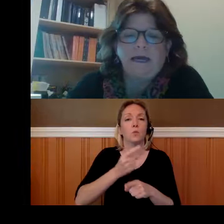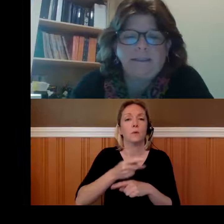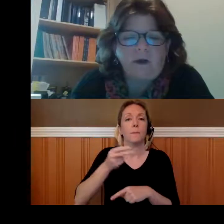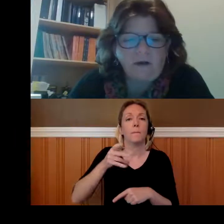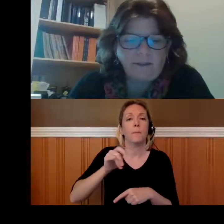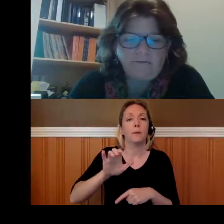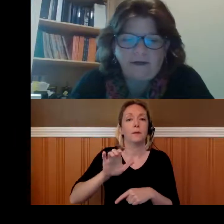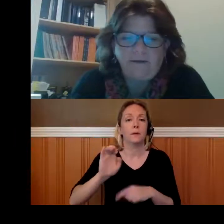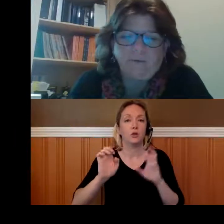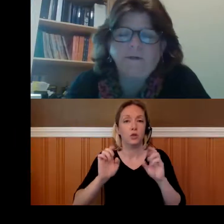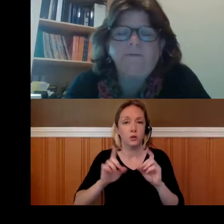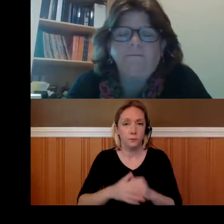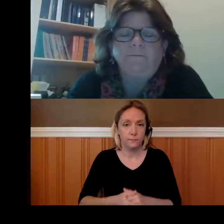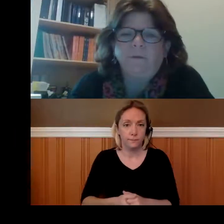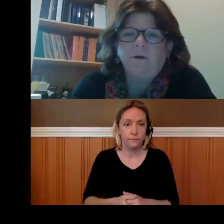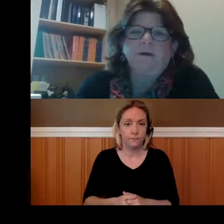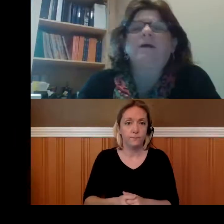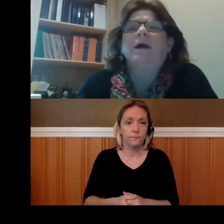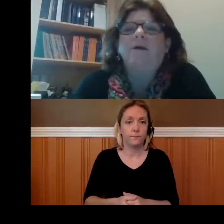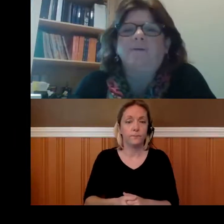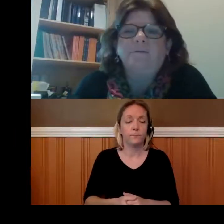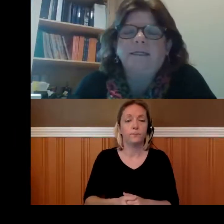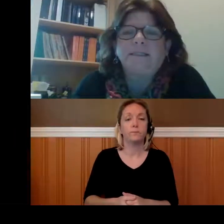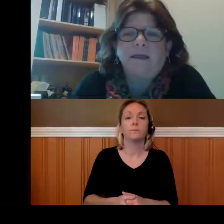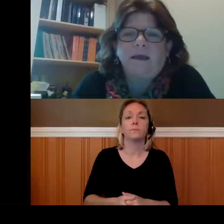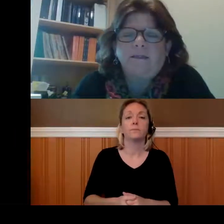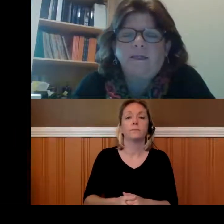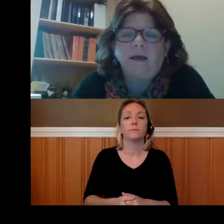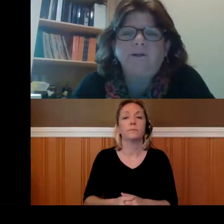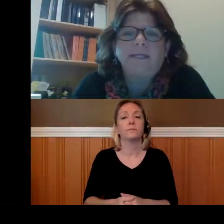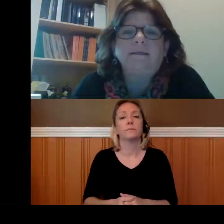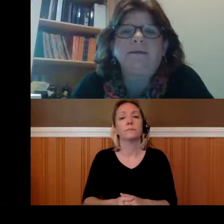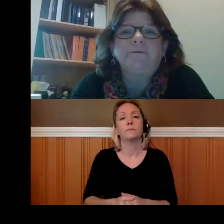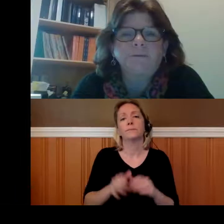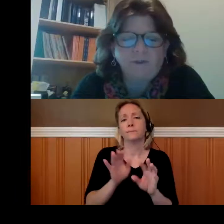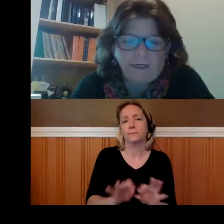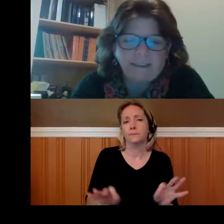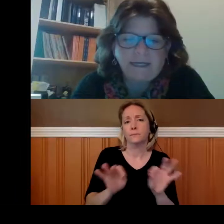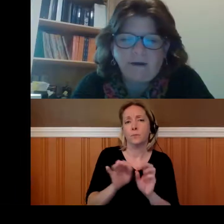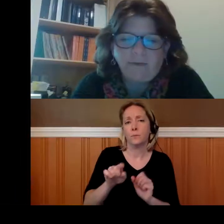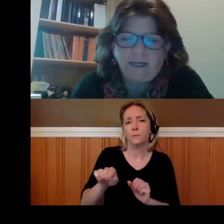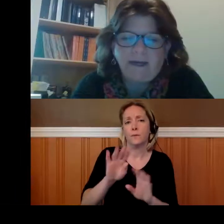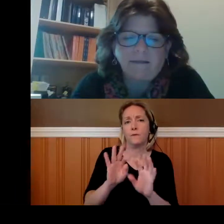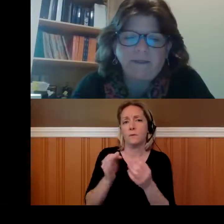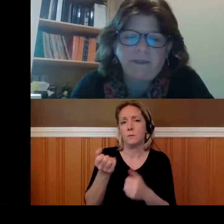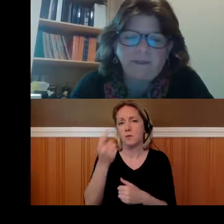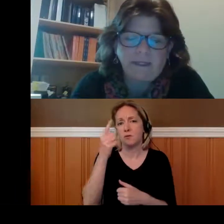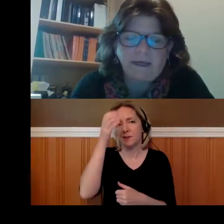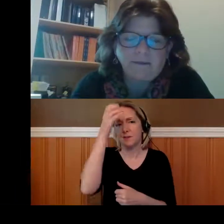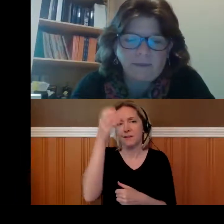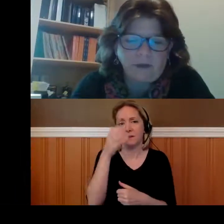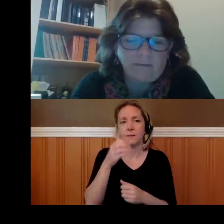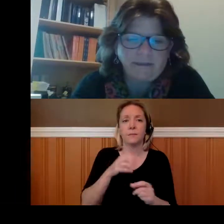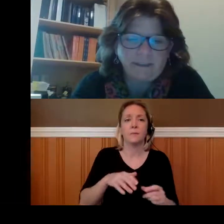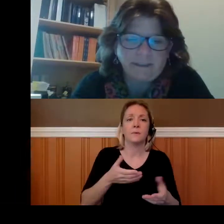It's also very important for our families to understand the difference between entitlement and eligibility as we